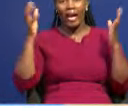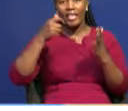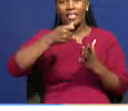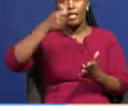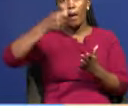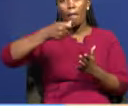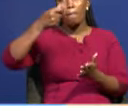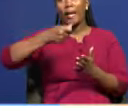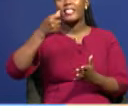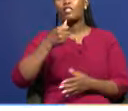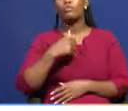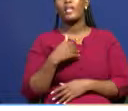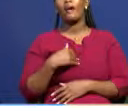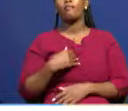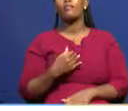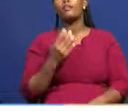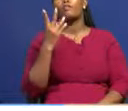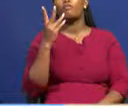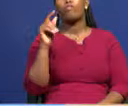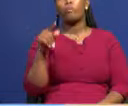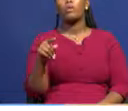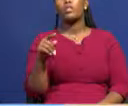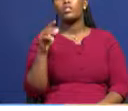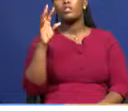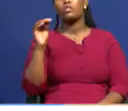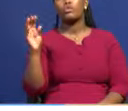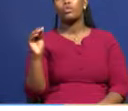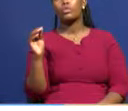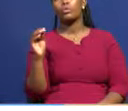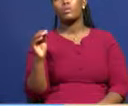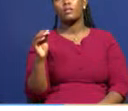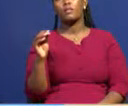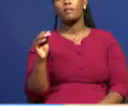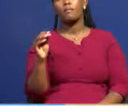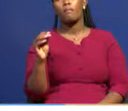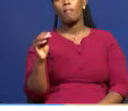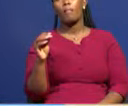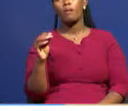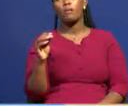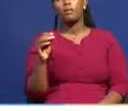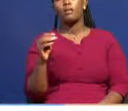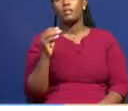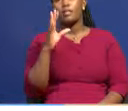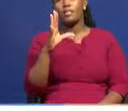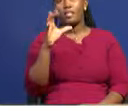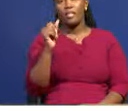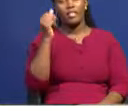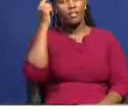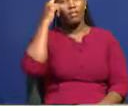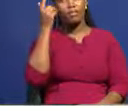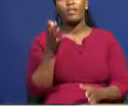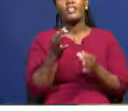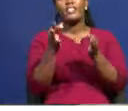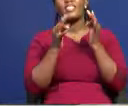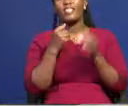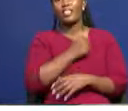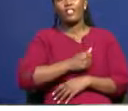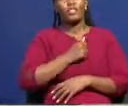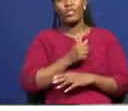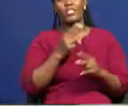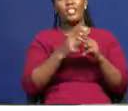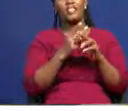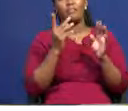to date. Yes. That is a 4.00. No, sorry. Apologies. Njuguna Ndugu. Apologies. I'm rushing with